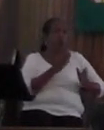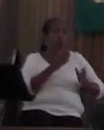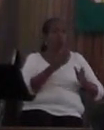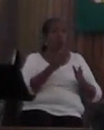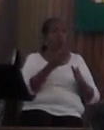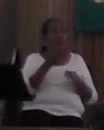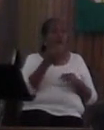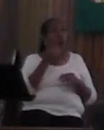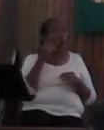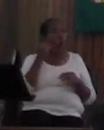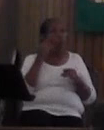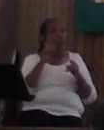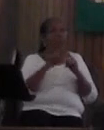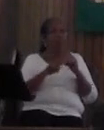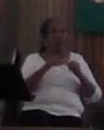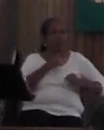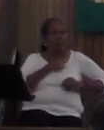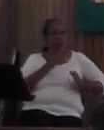centurion